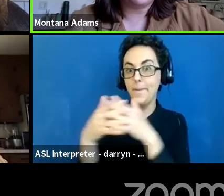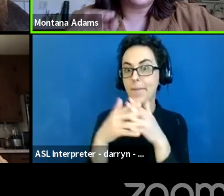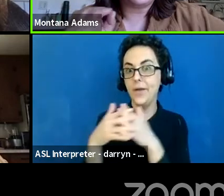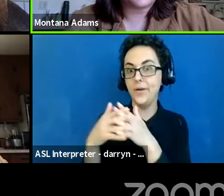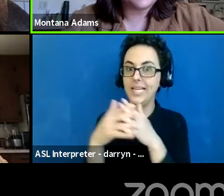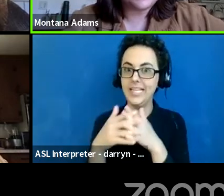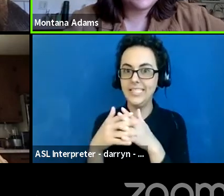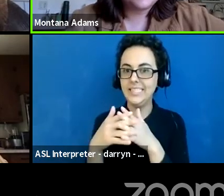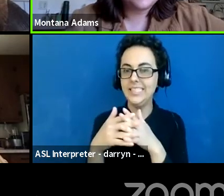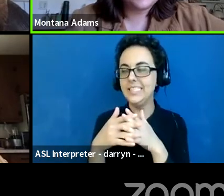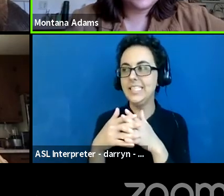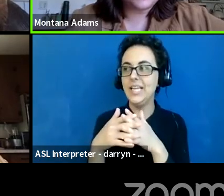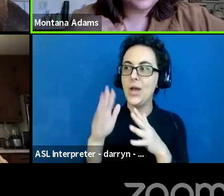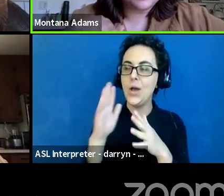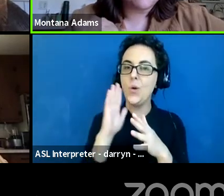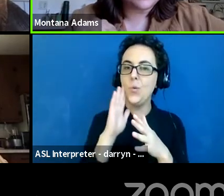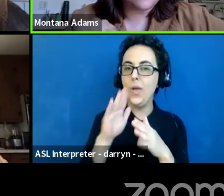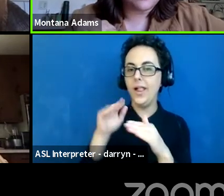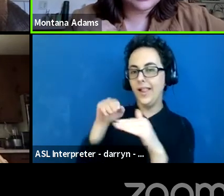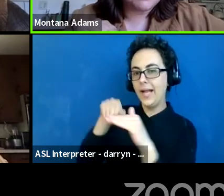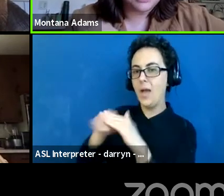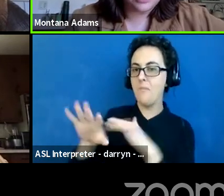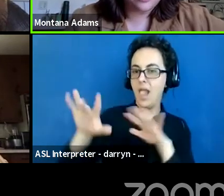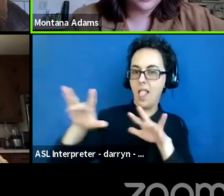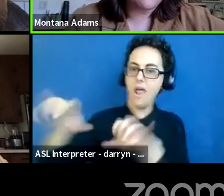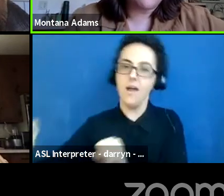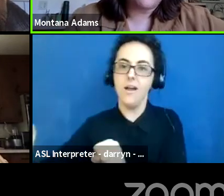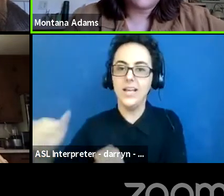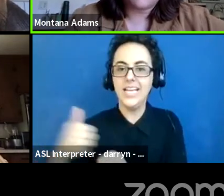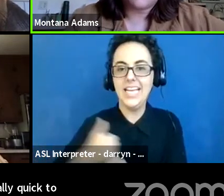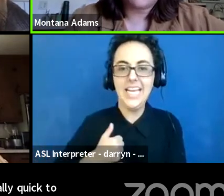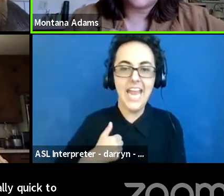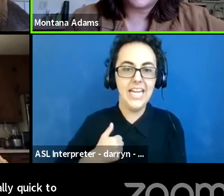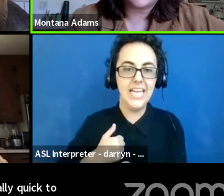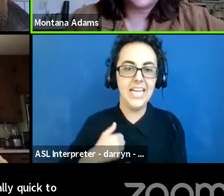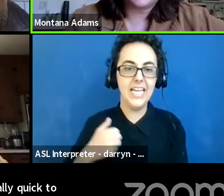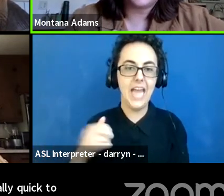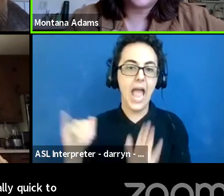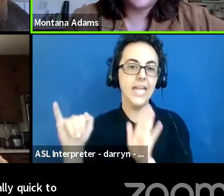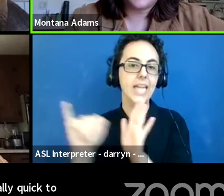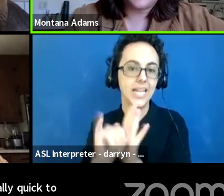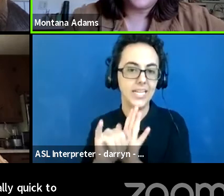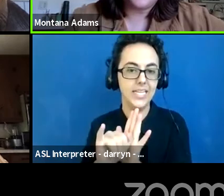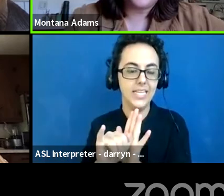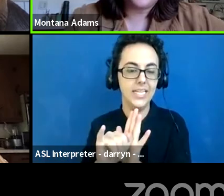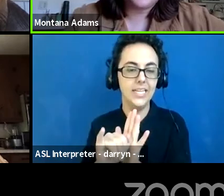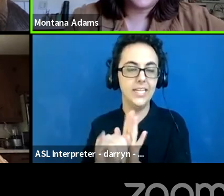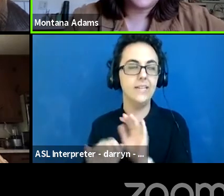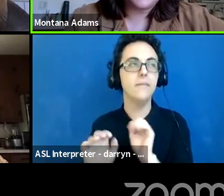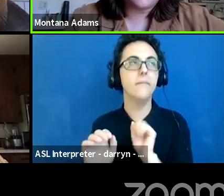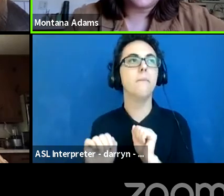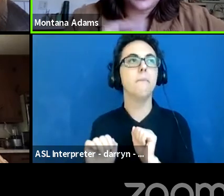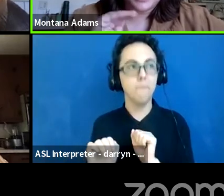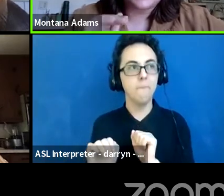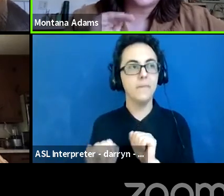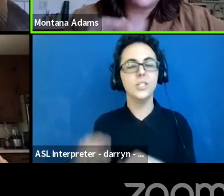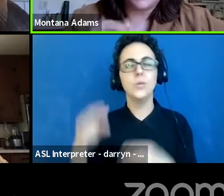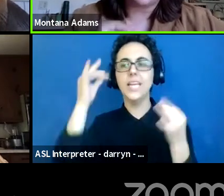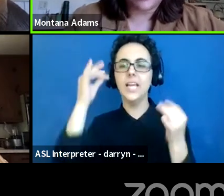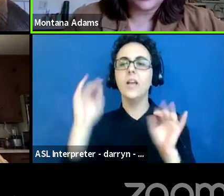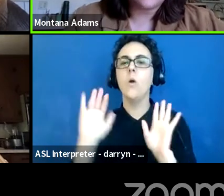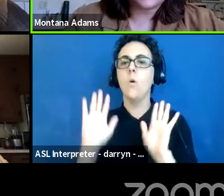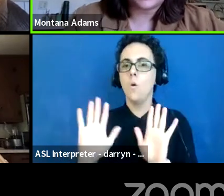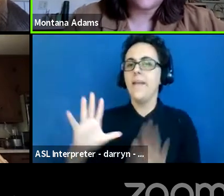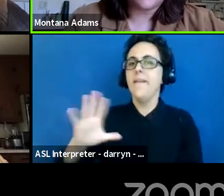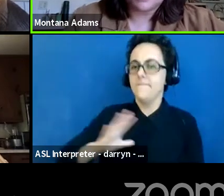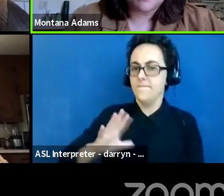Canadian identity. So they were really quick to be like, okay, well, the amount of percentage of Canadian content has to be